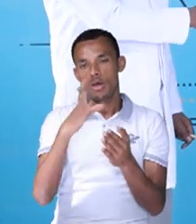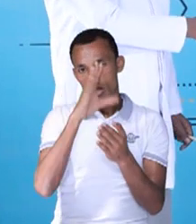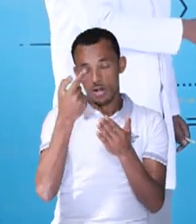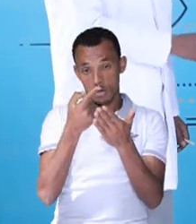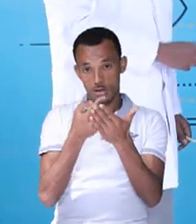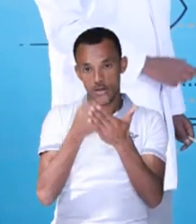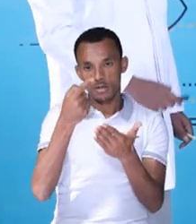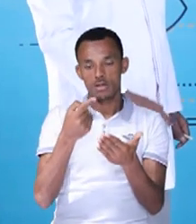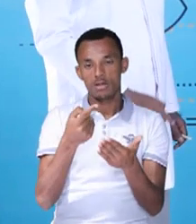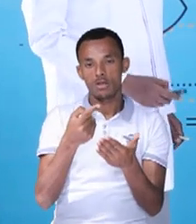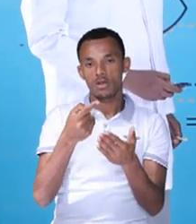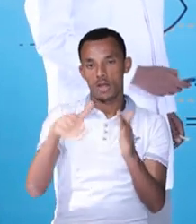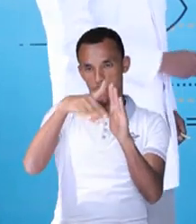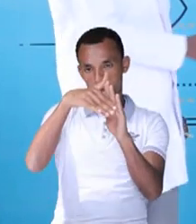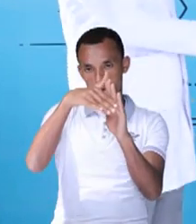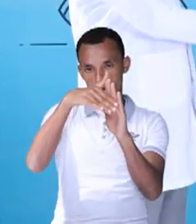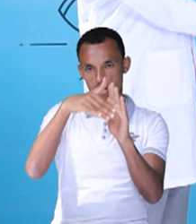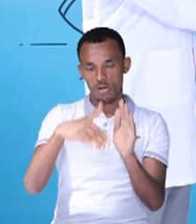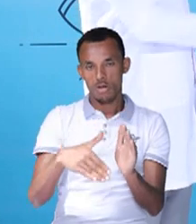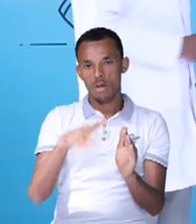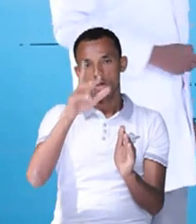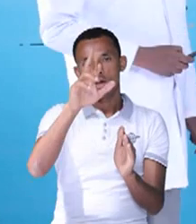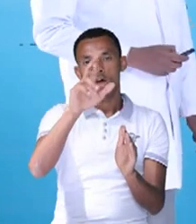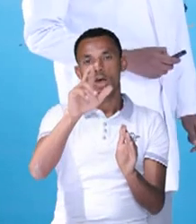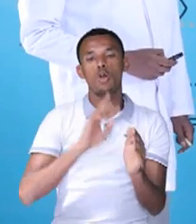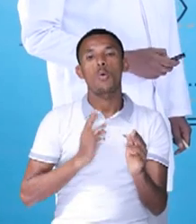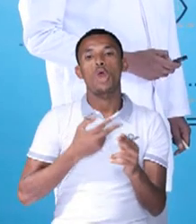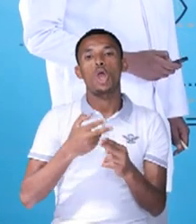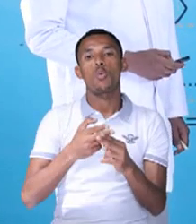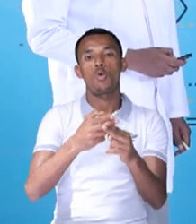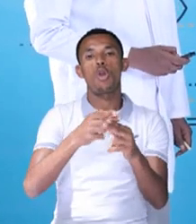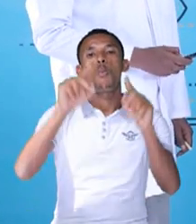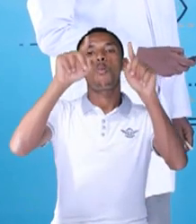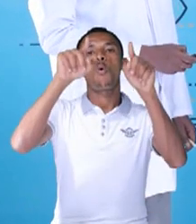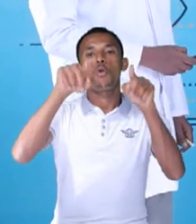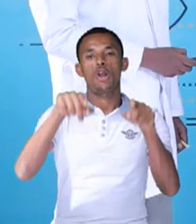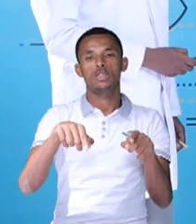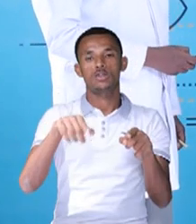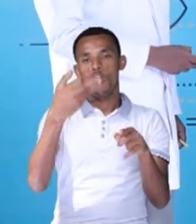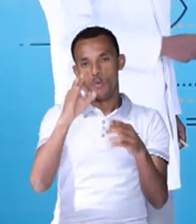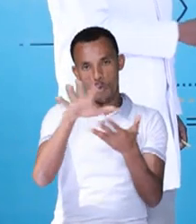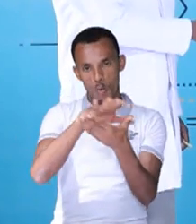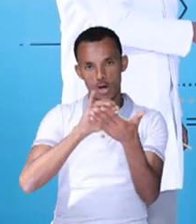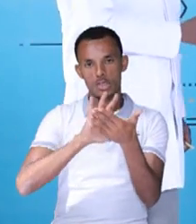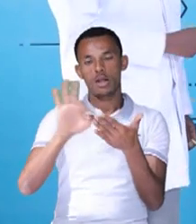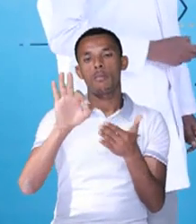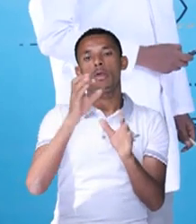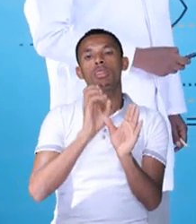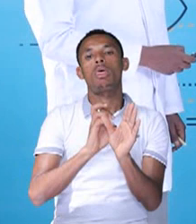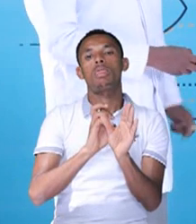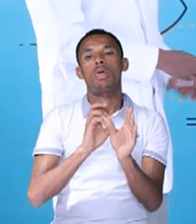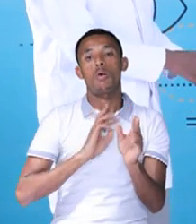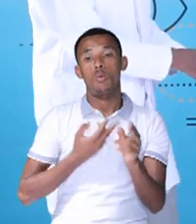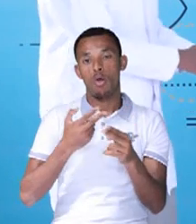And in this representation, r we call is that the modulus of the complex number, theta we